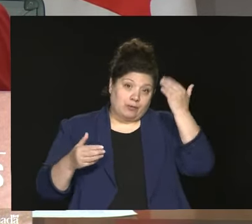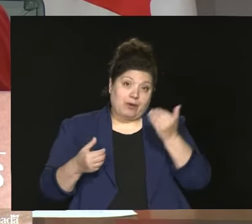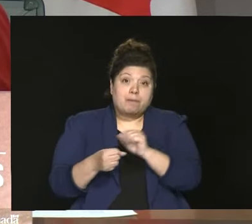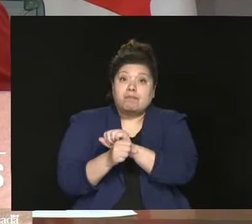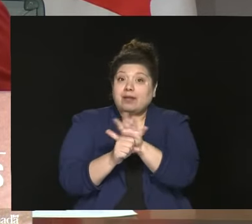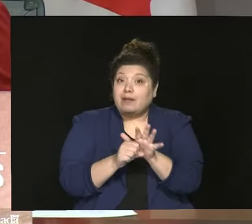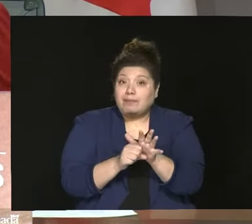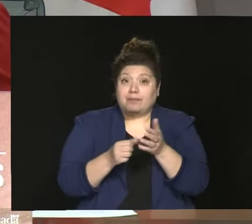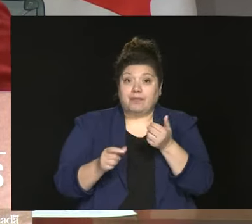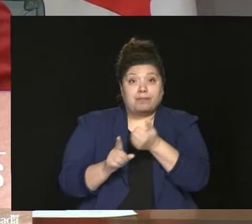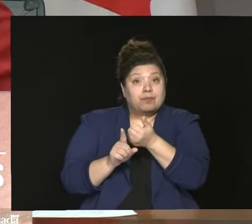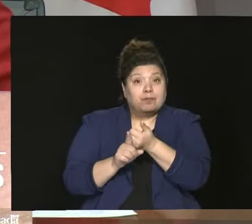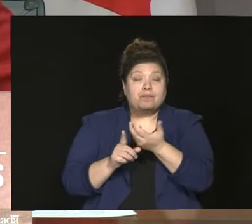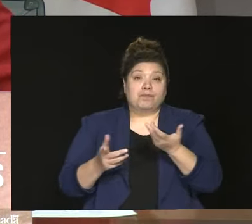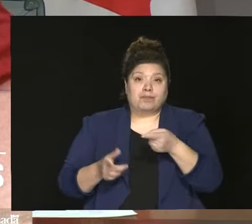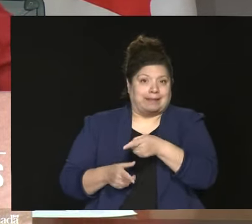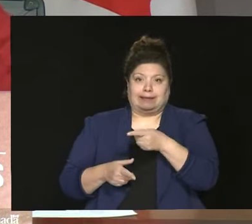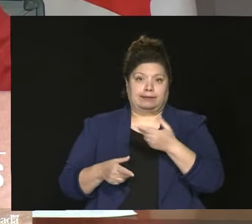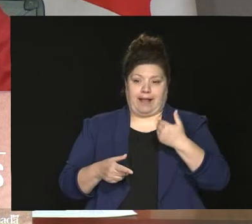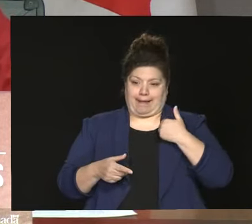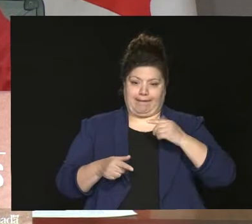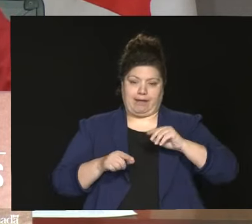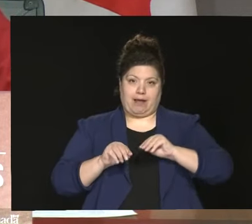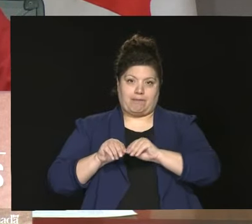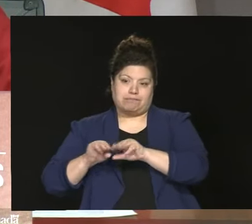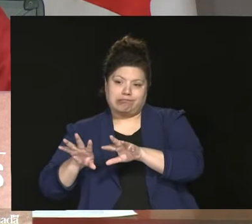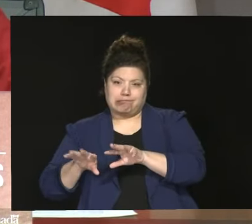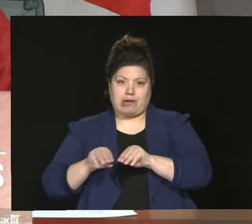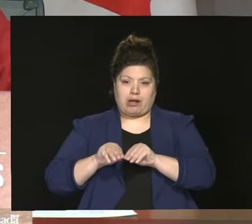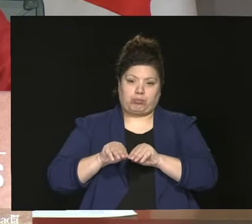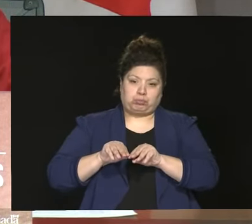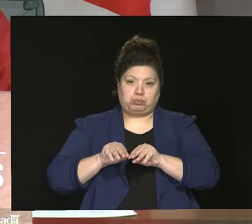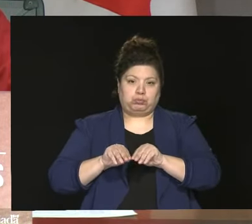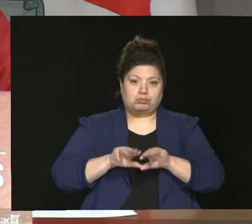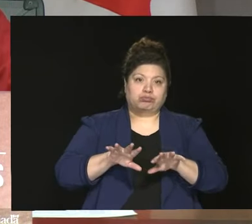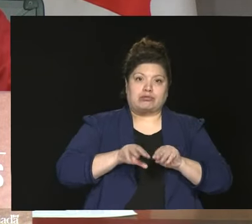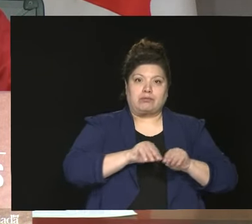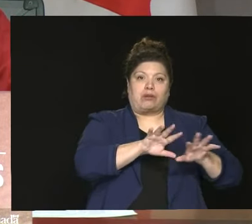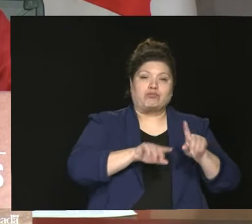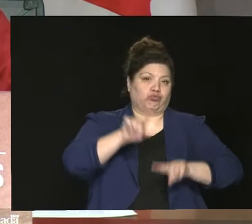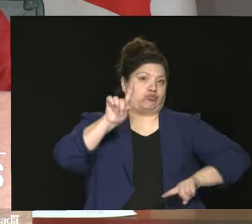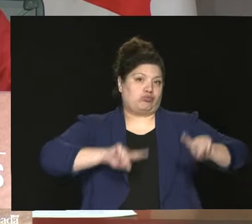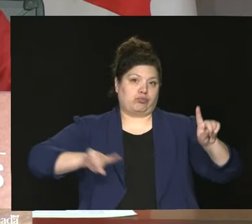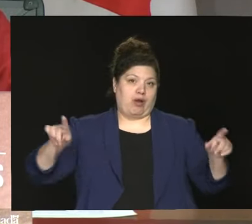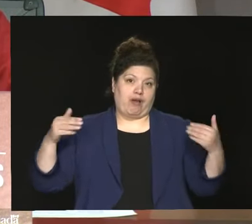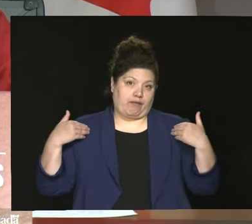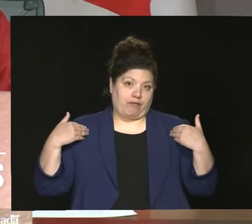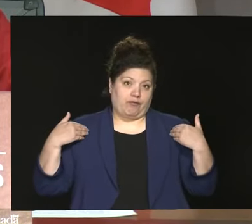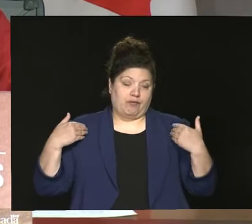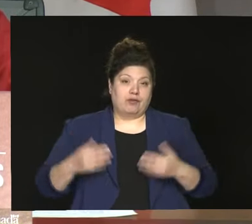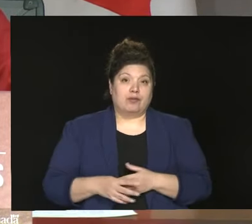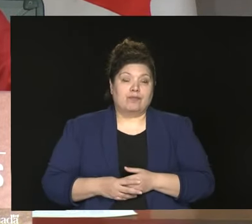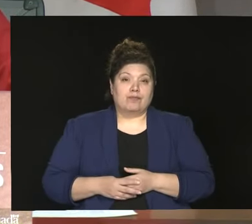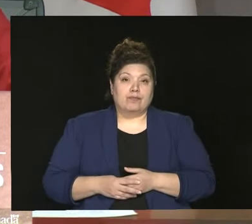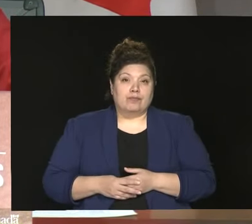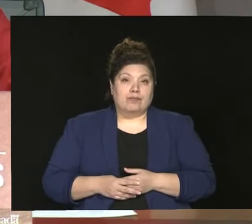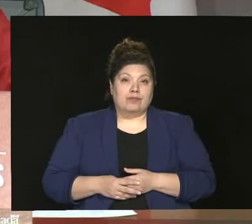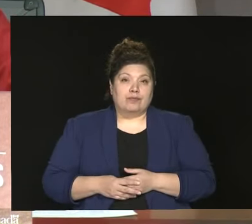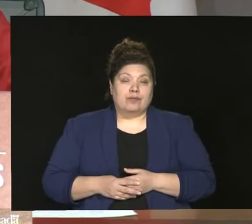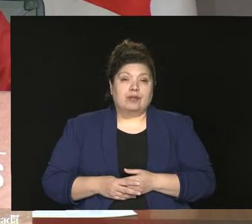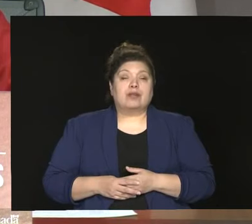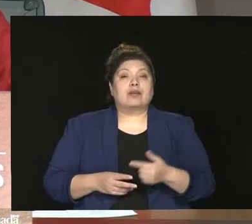to be different across the country. We hope, and I have a lot of